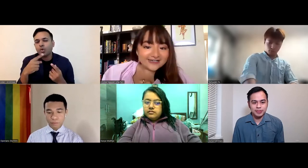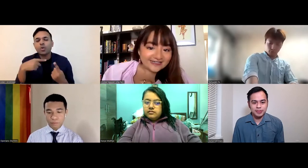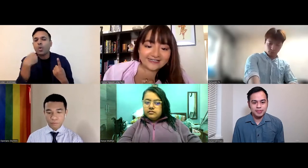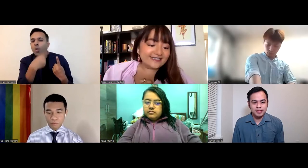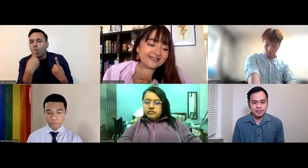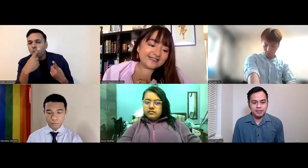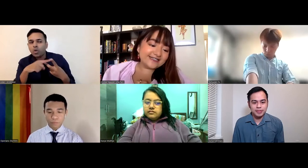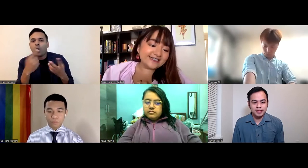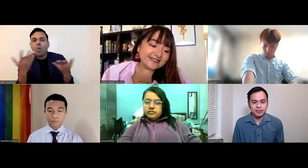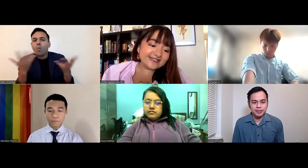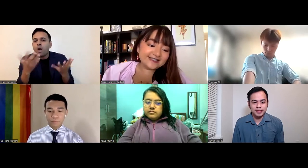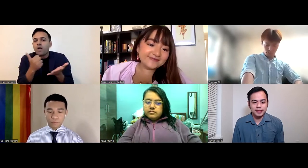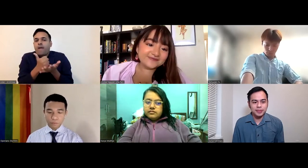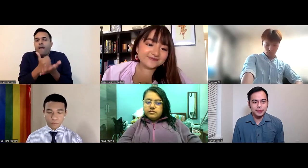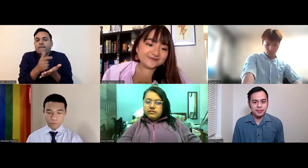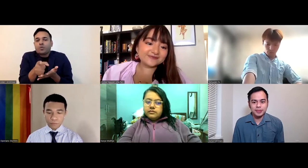Kavya?